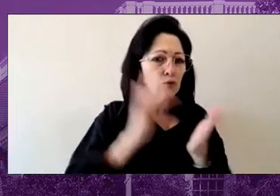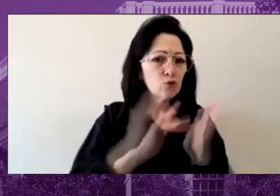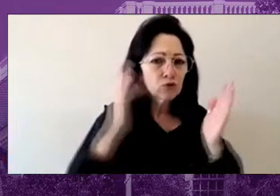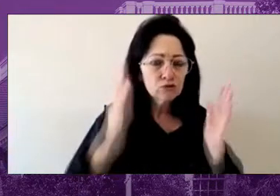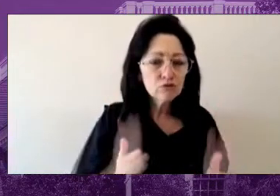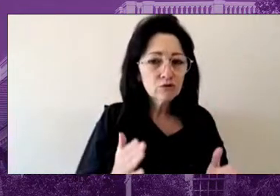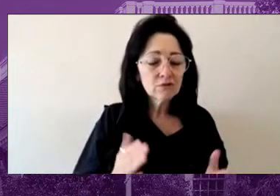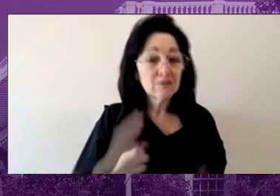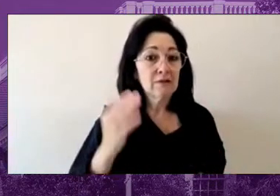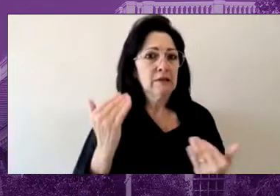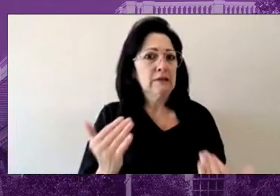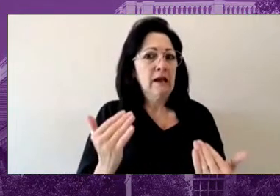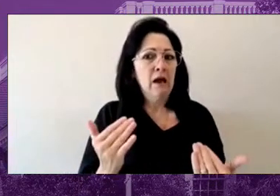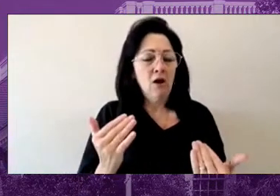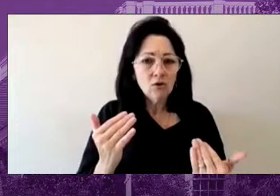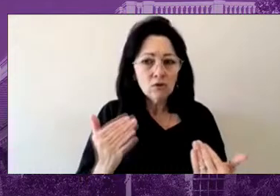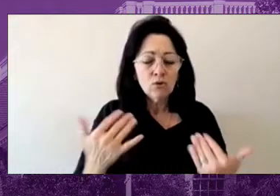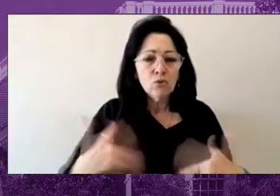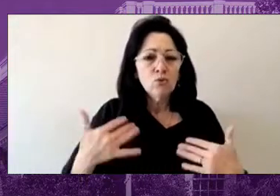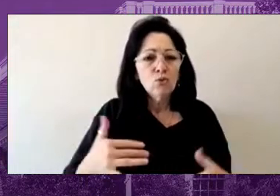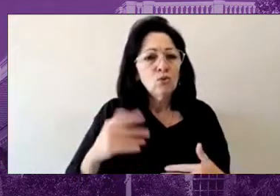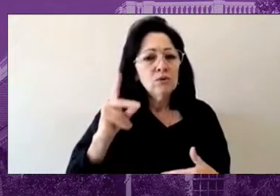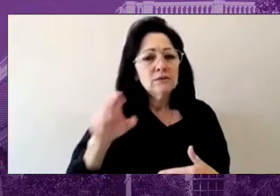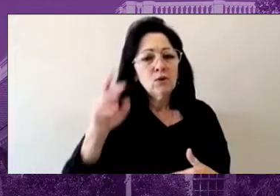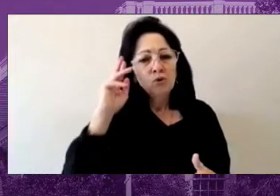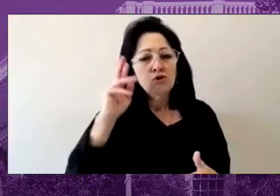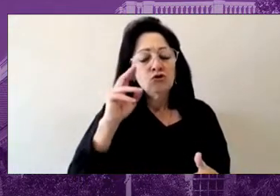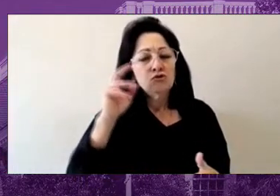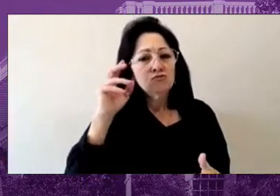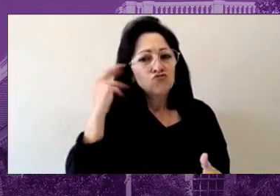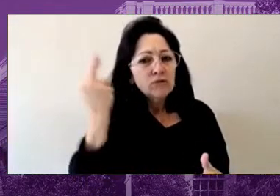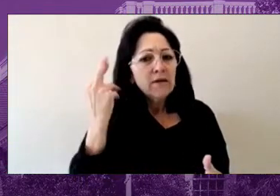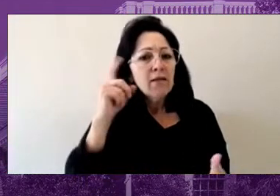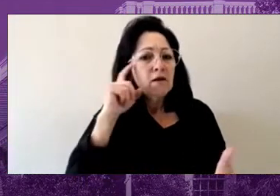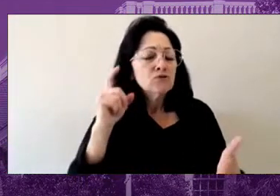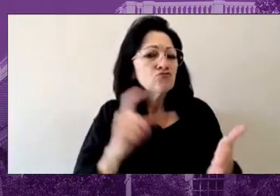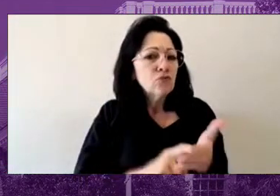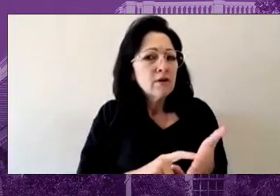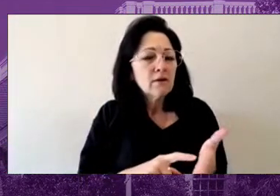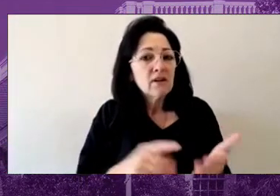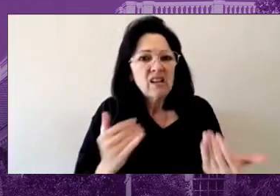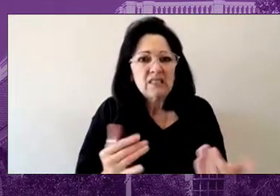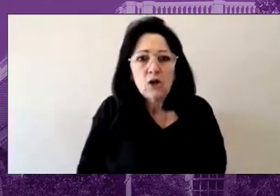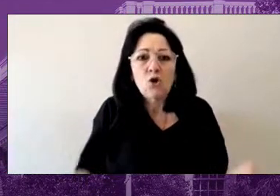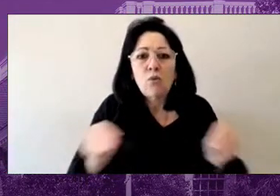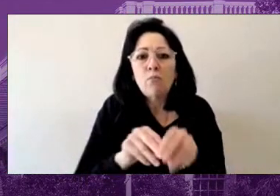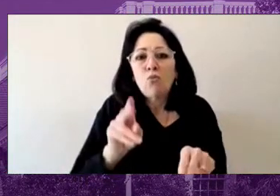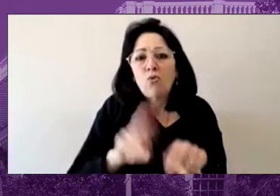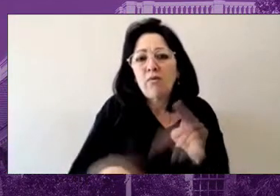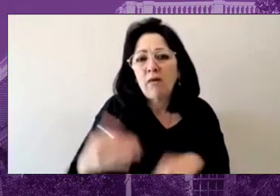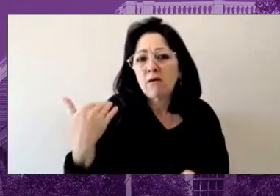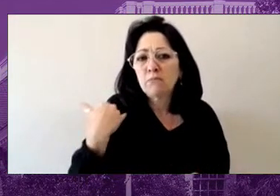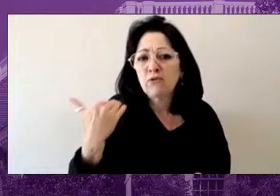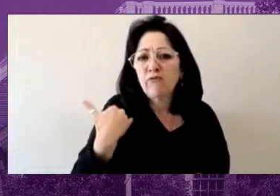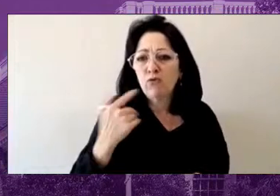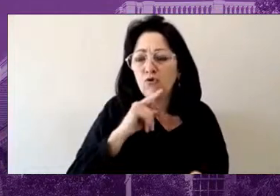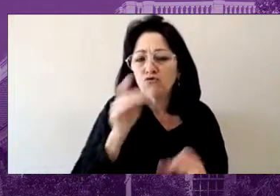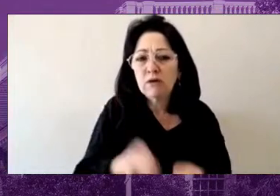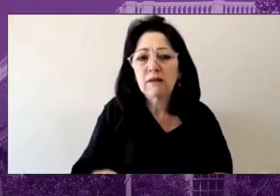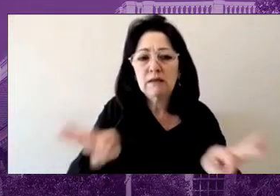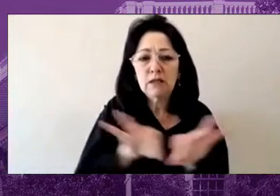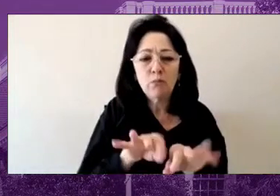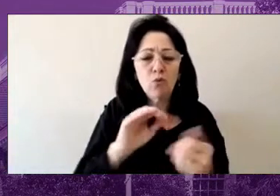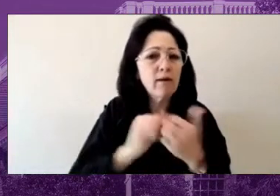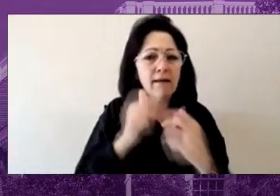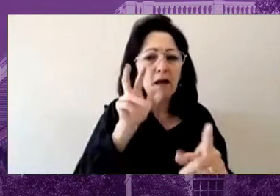before. The court quickly worked with advocates and allied partners to create and implement a system for filing the PFA